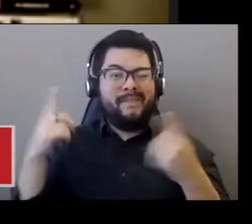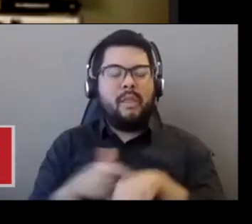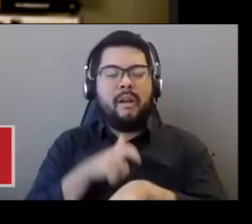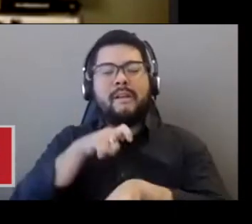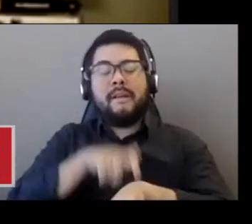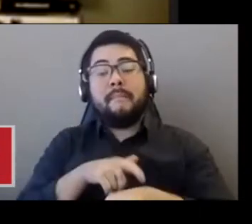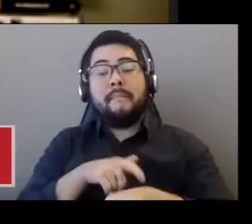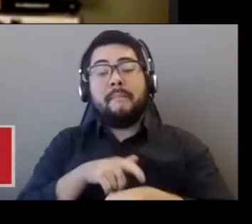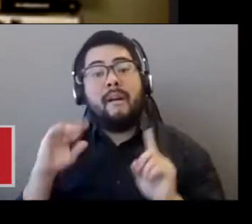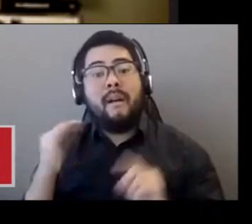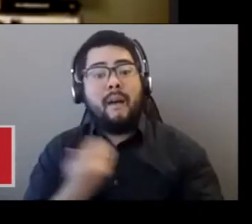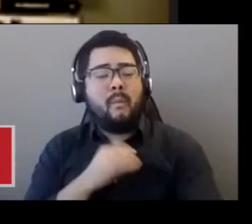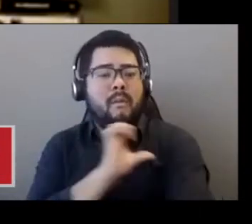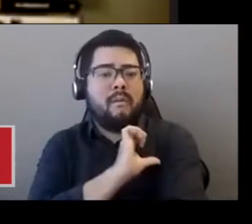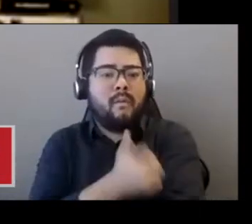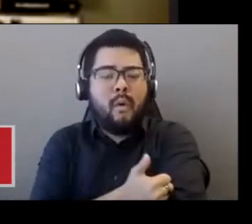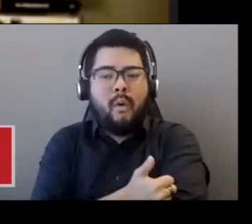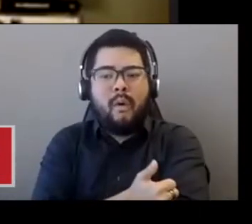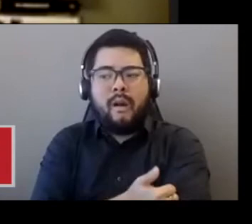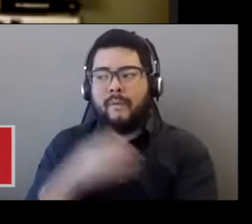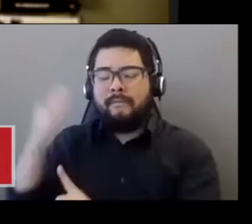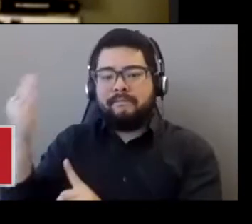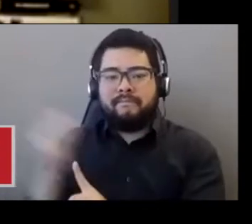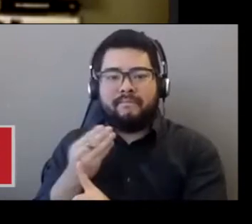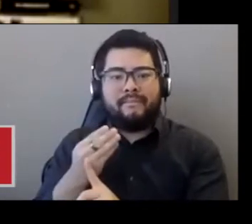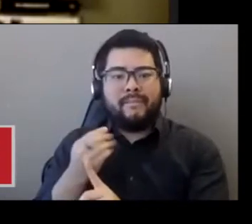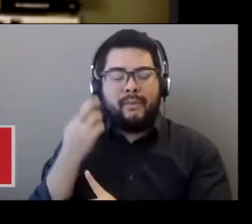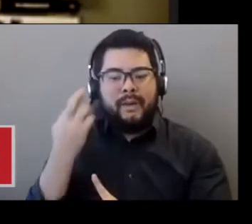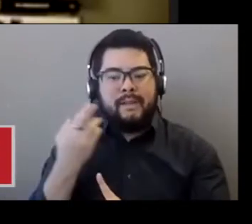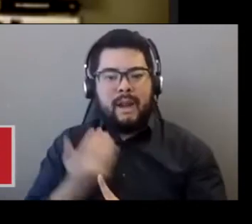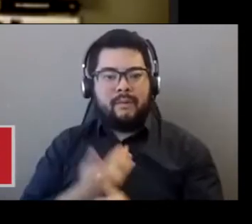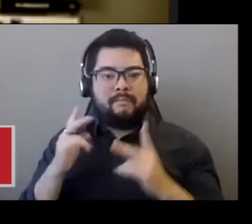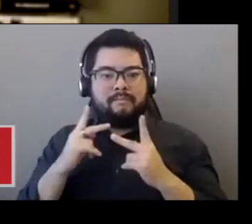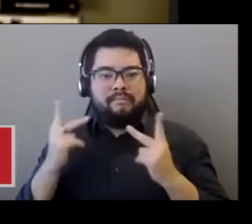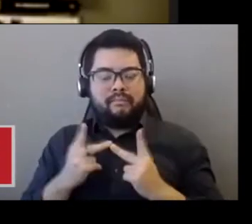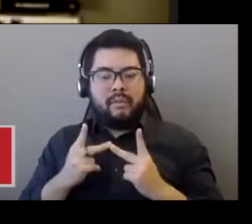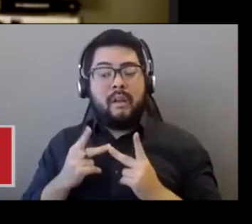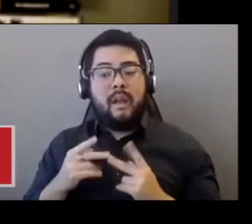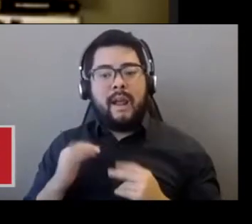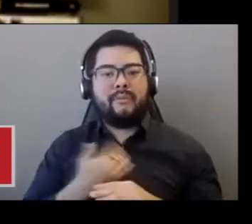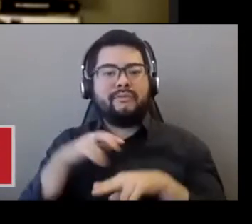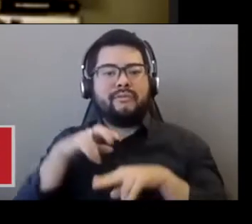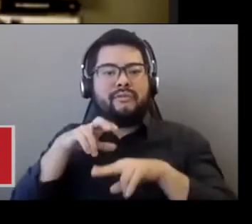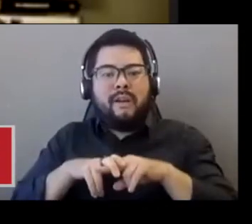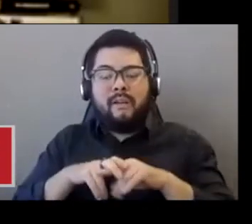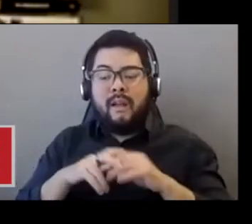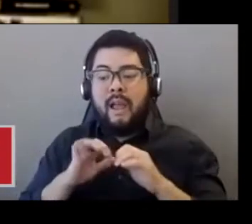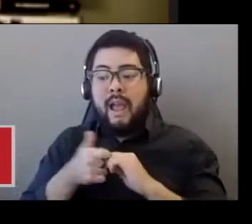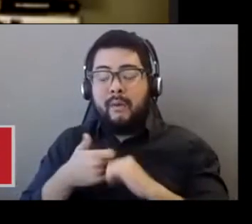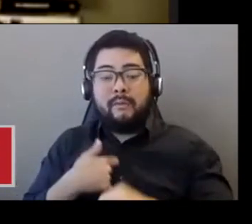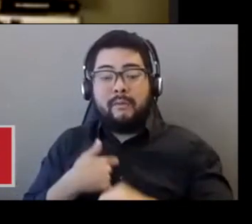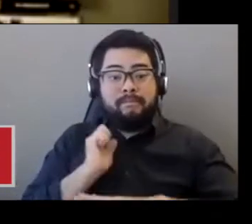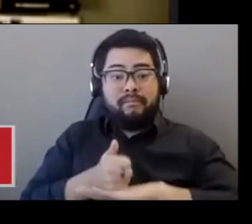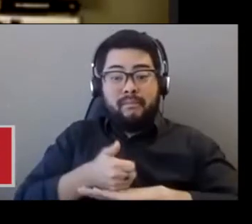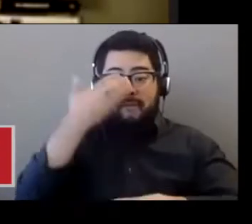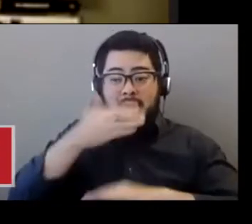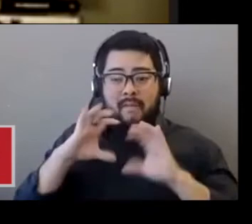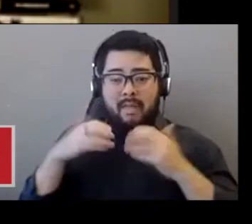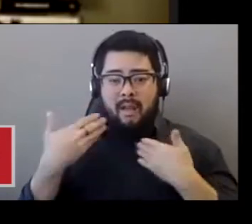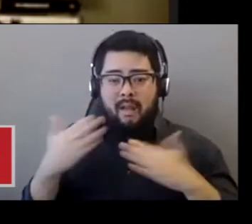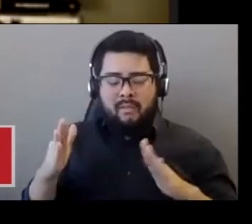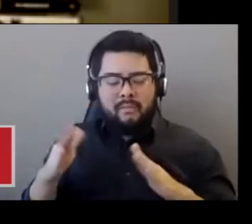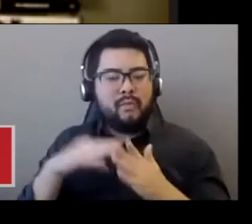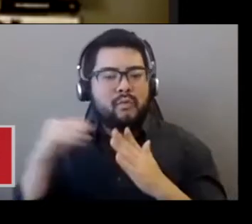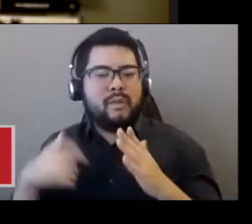comes from the chair that we hold, the place we sit in the classroom. The students have to listen to